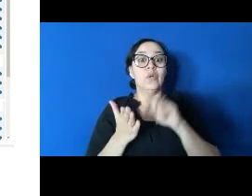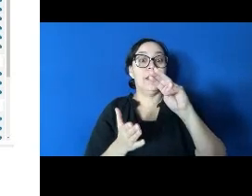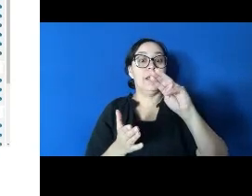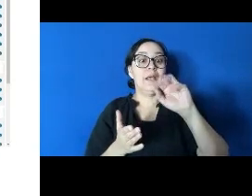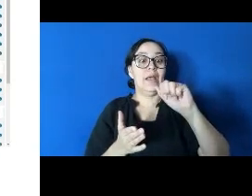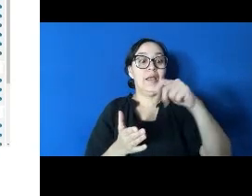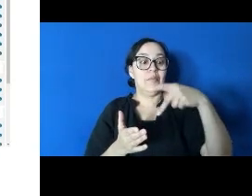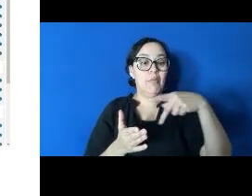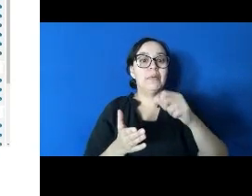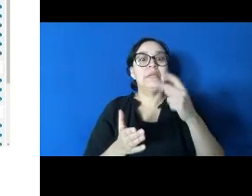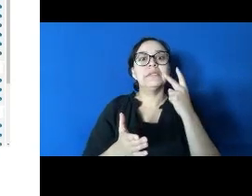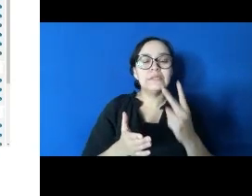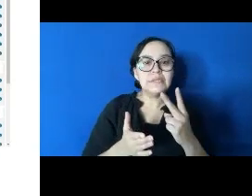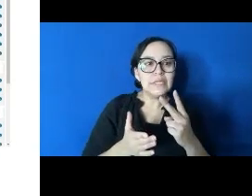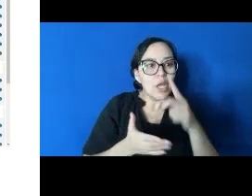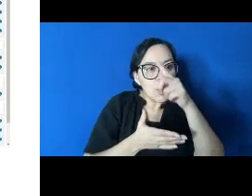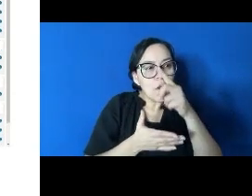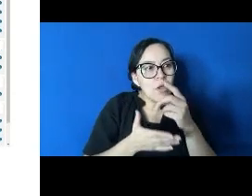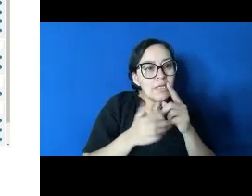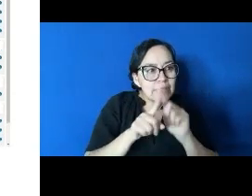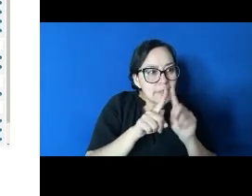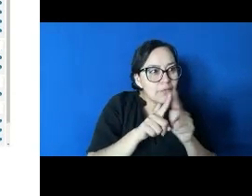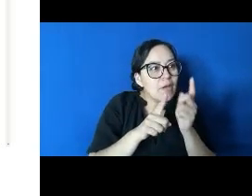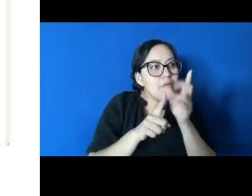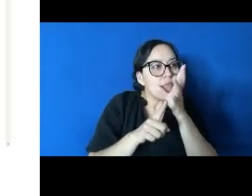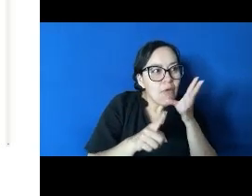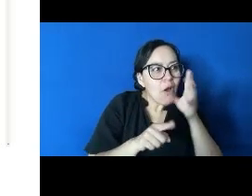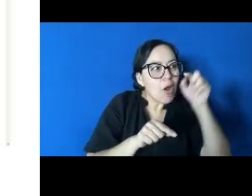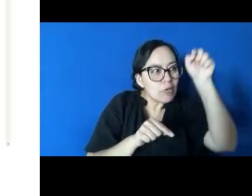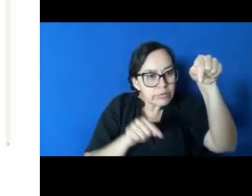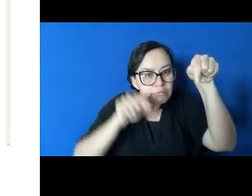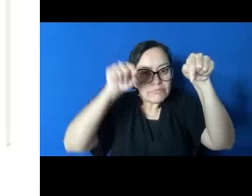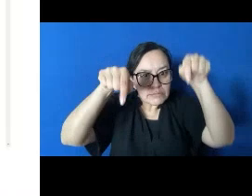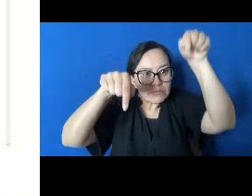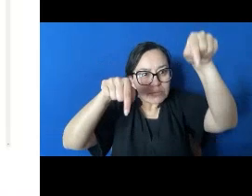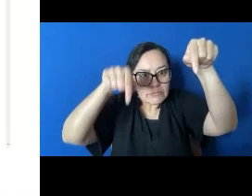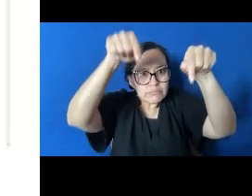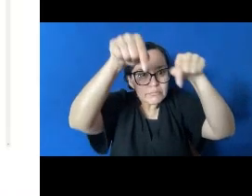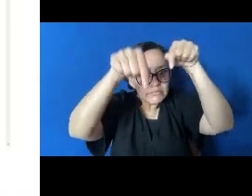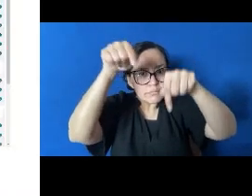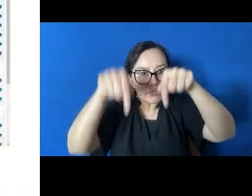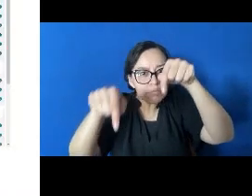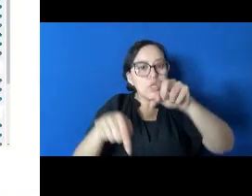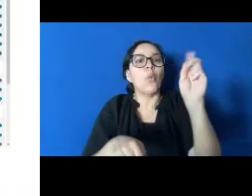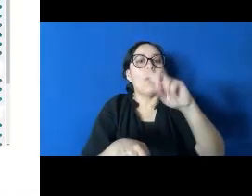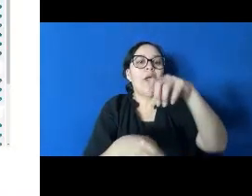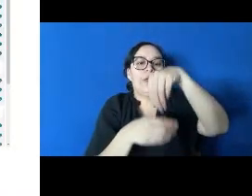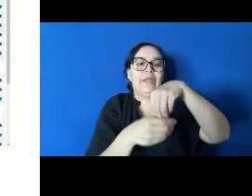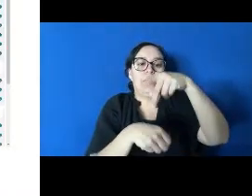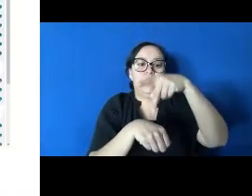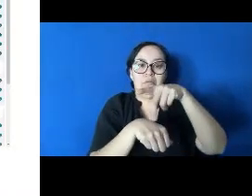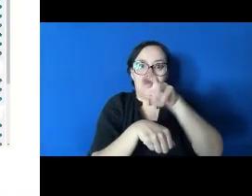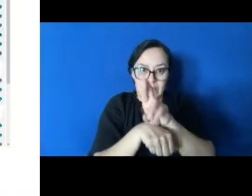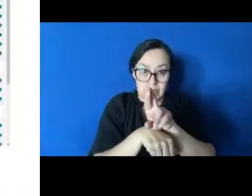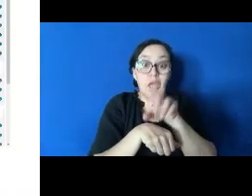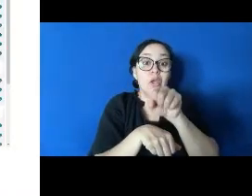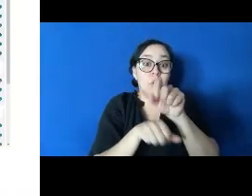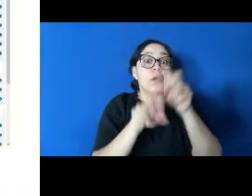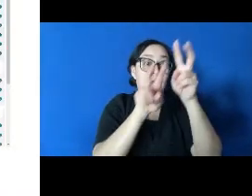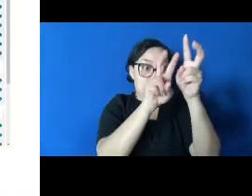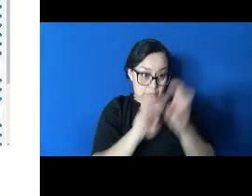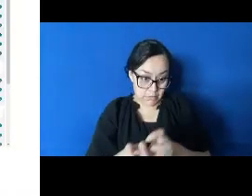first cultivos y la map where procedencia we de see producción en Puerto the Rico. different Los crops usuarios and pueden where the descargar different estos crops datos come from, en formato para and Google users Earth